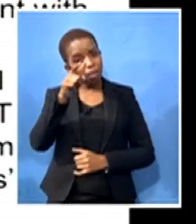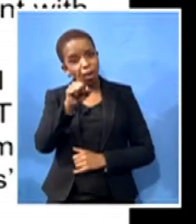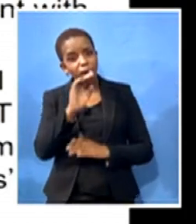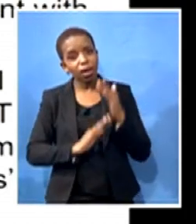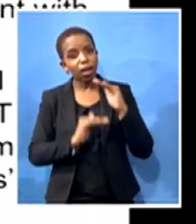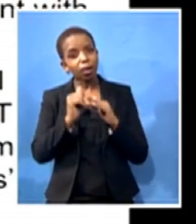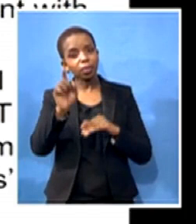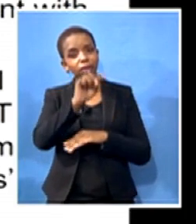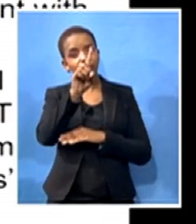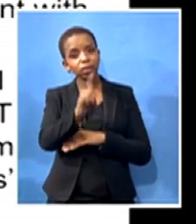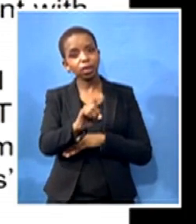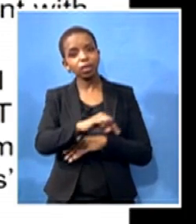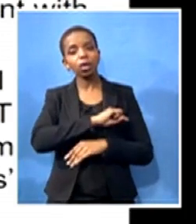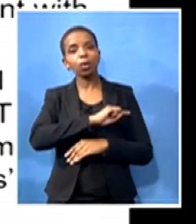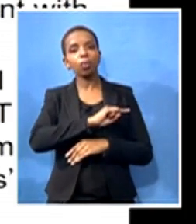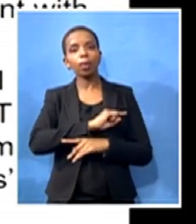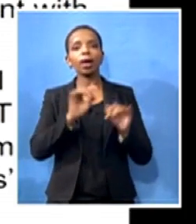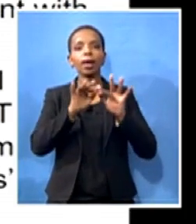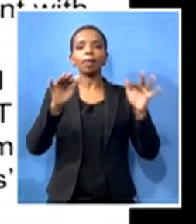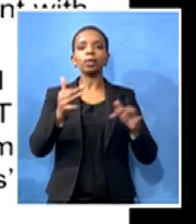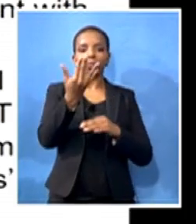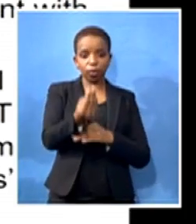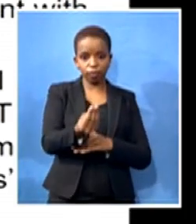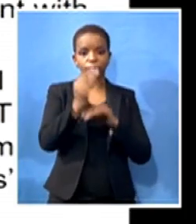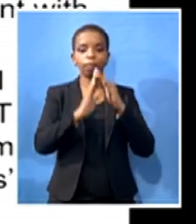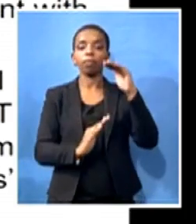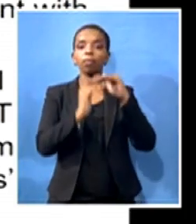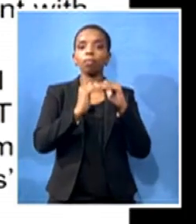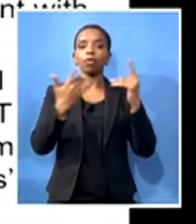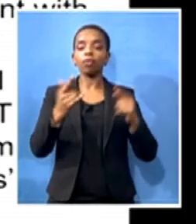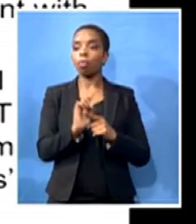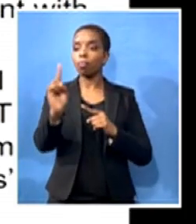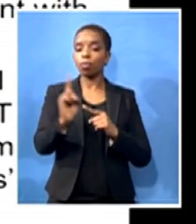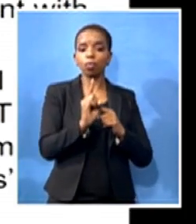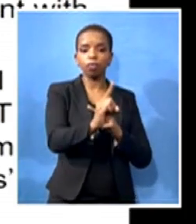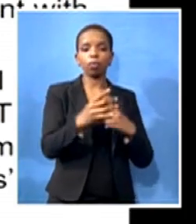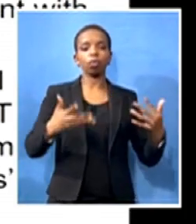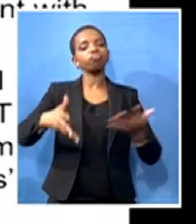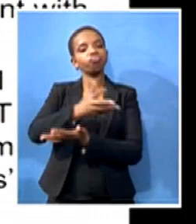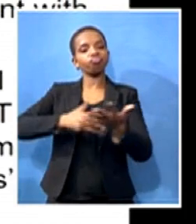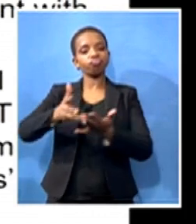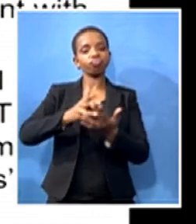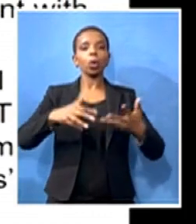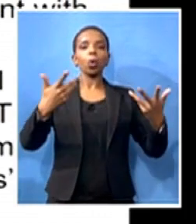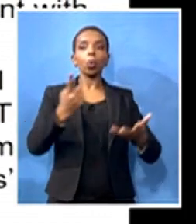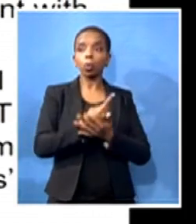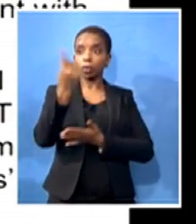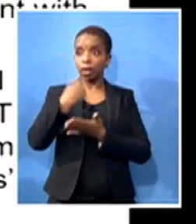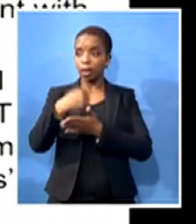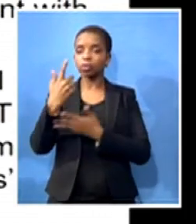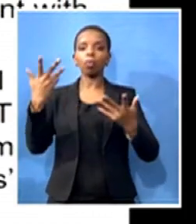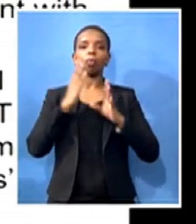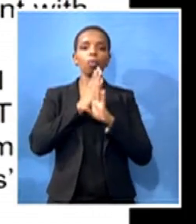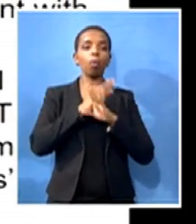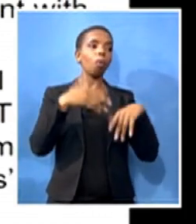movement, association, assembly, trade, privacy, education, and even expression